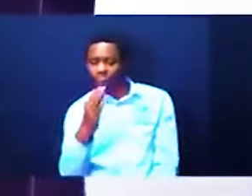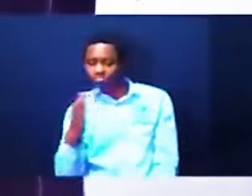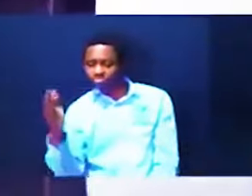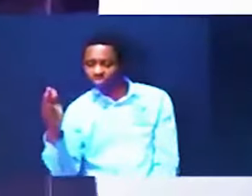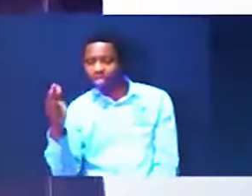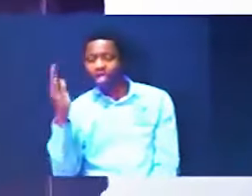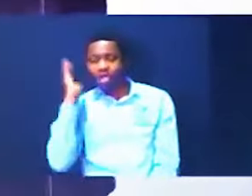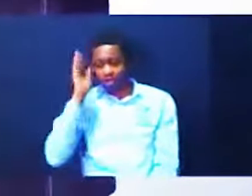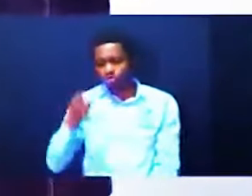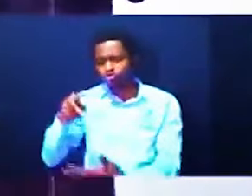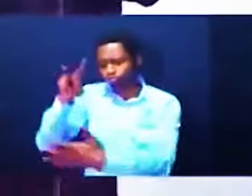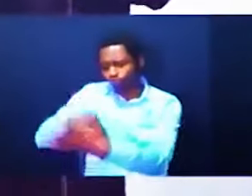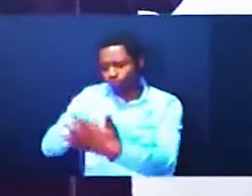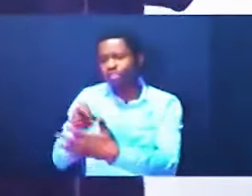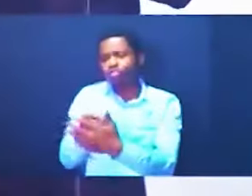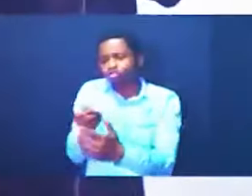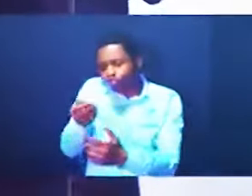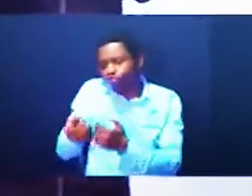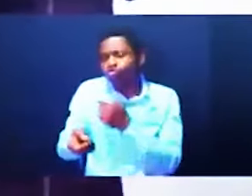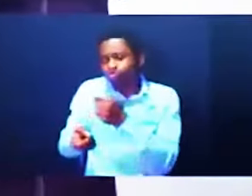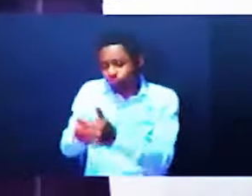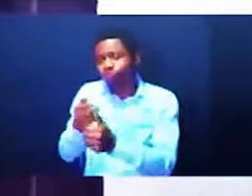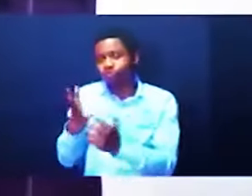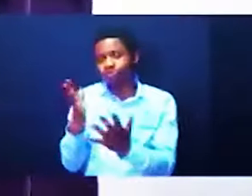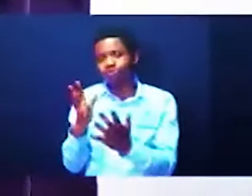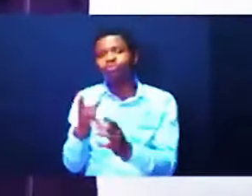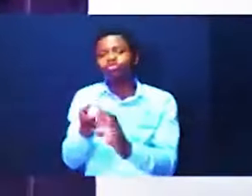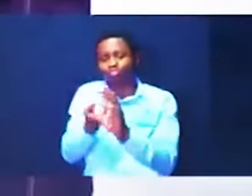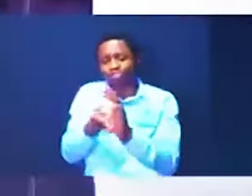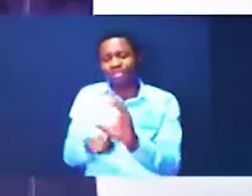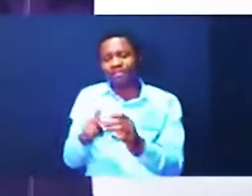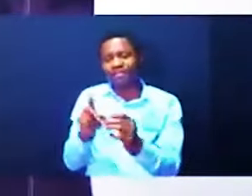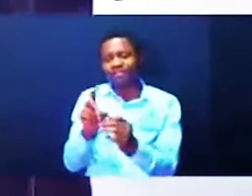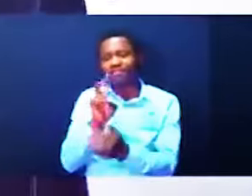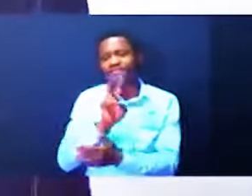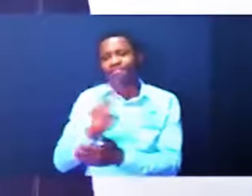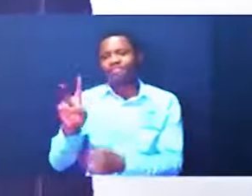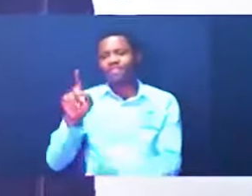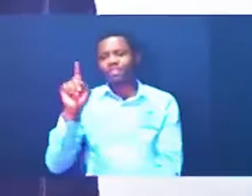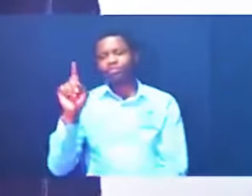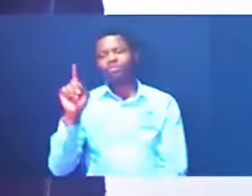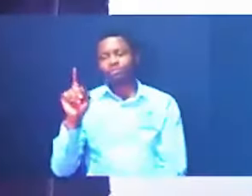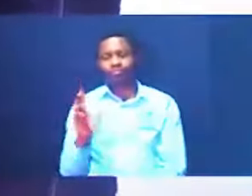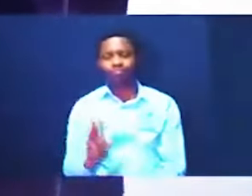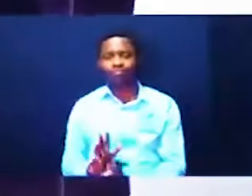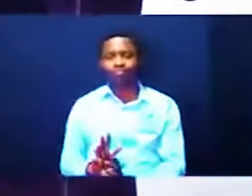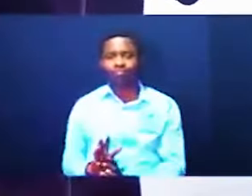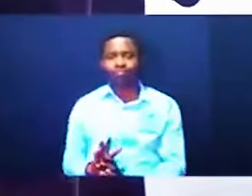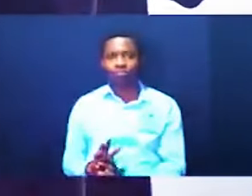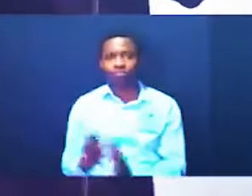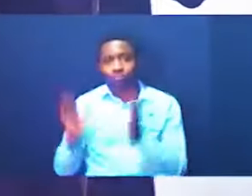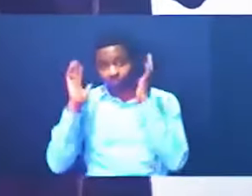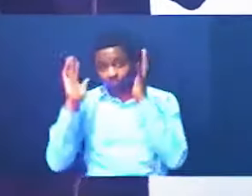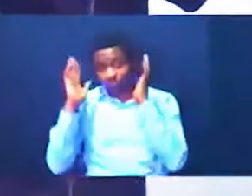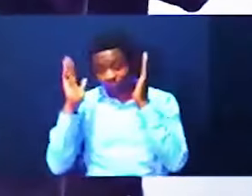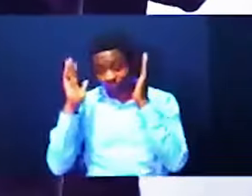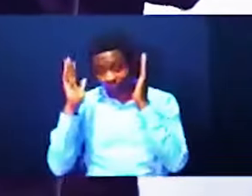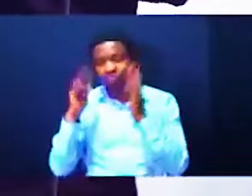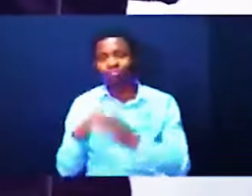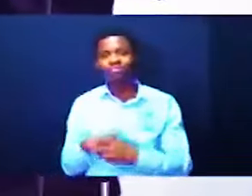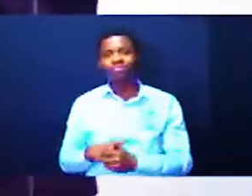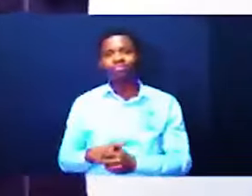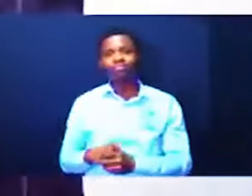So I'll start from verse 1. Are you here?